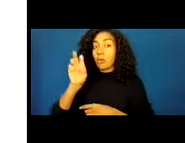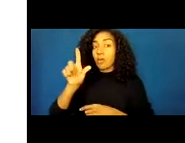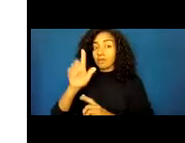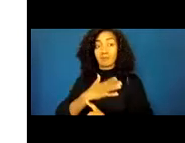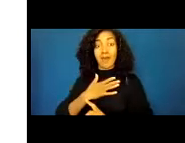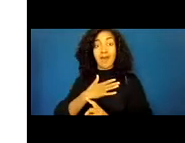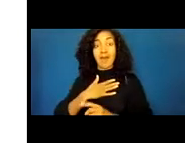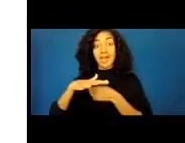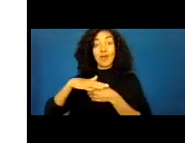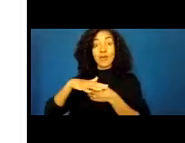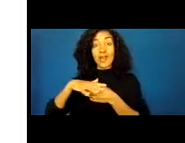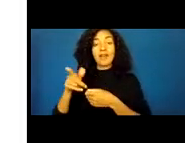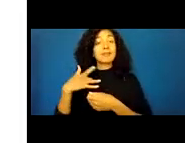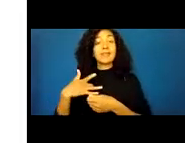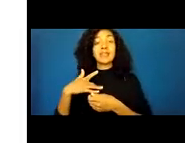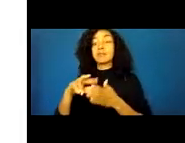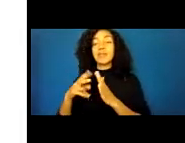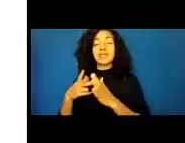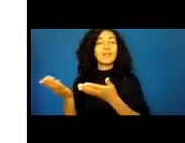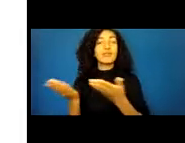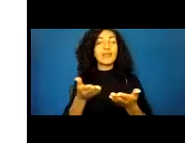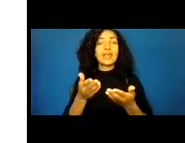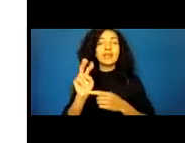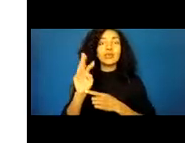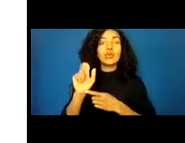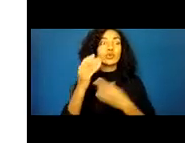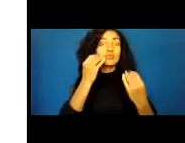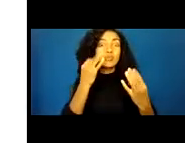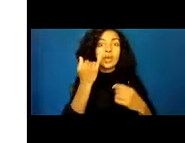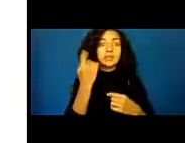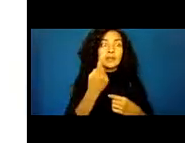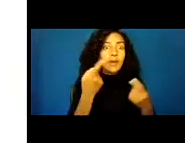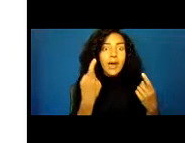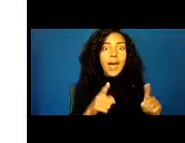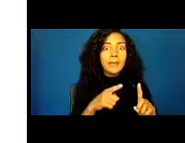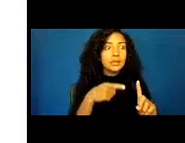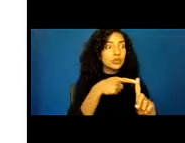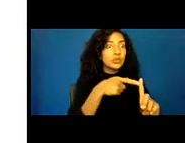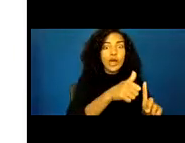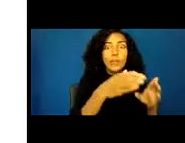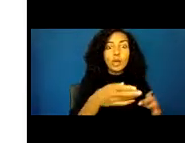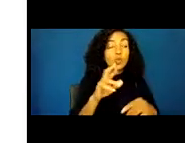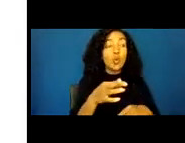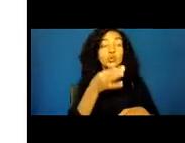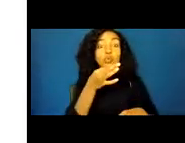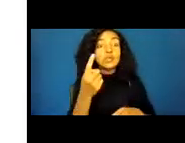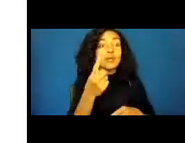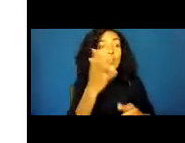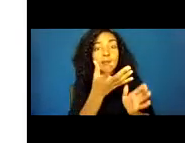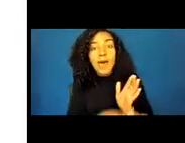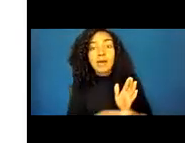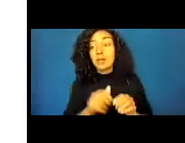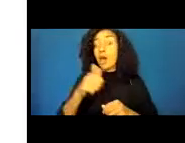bring news whether something's gonna happen to someone or someone's gonna die. In other areas, an owl